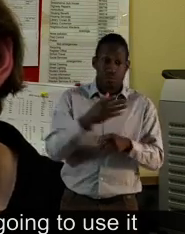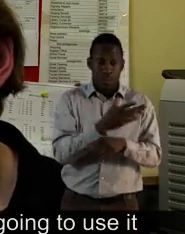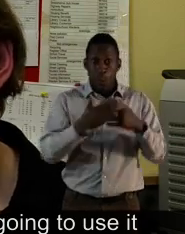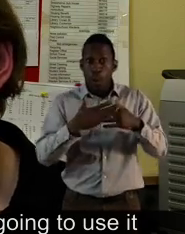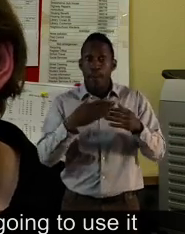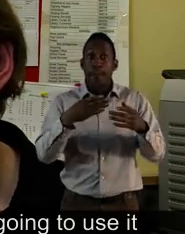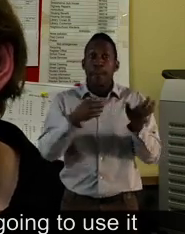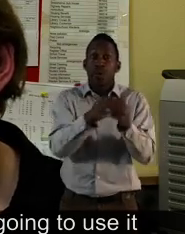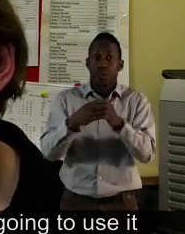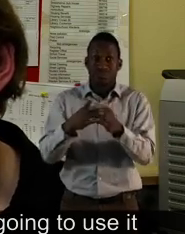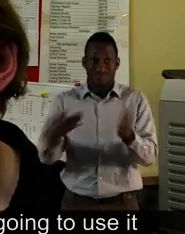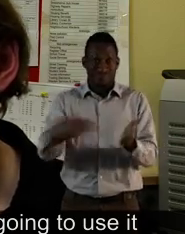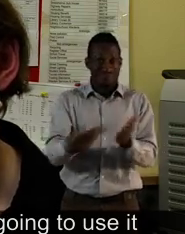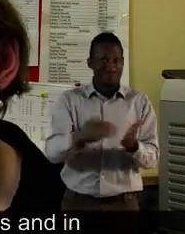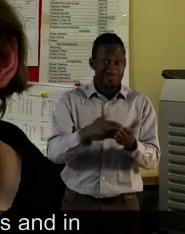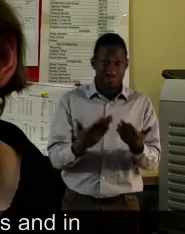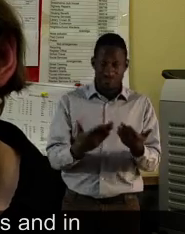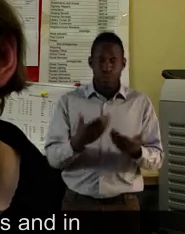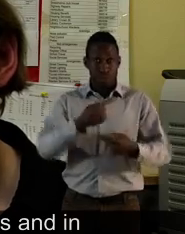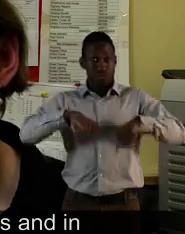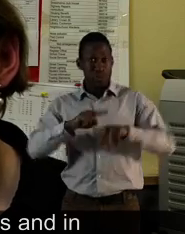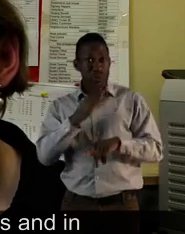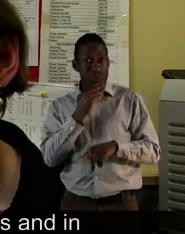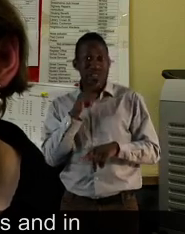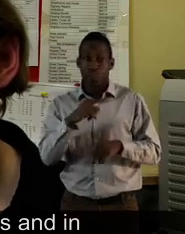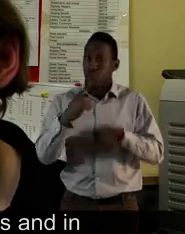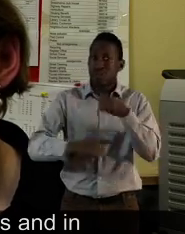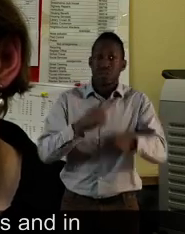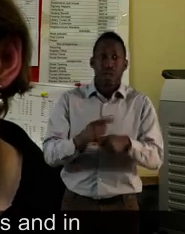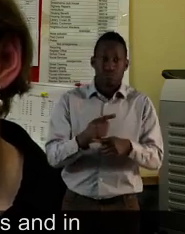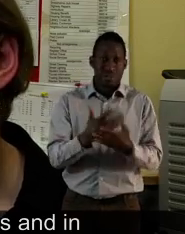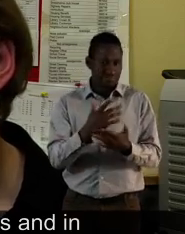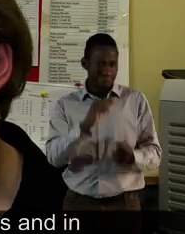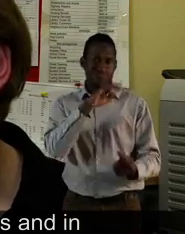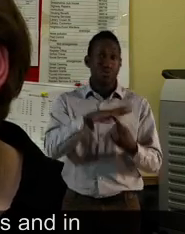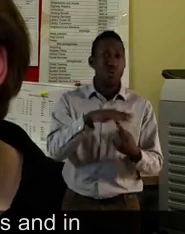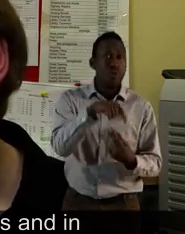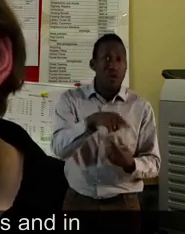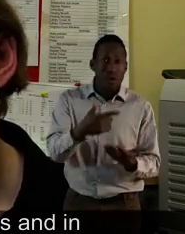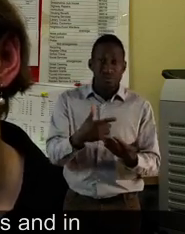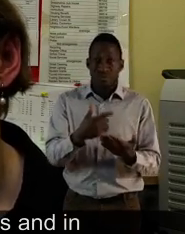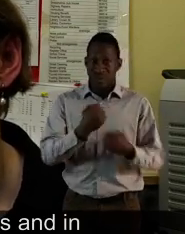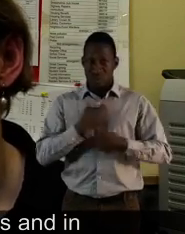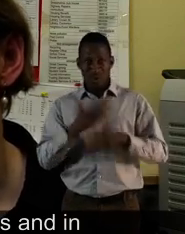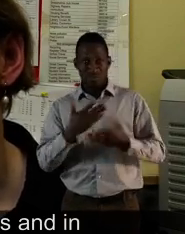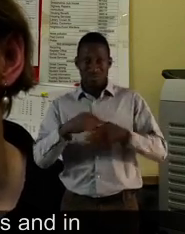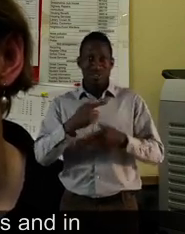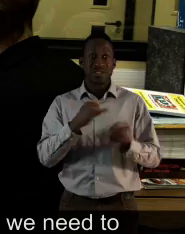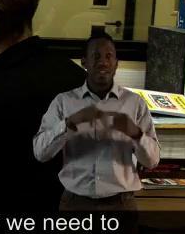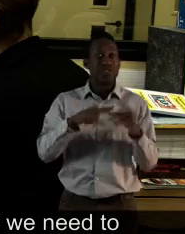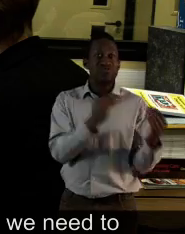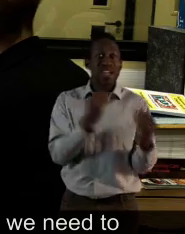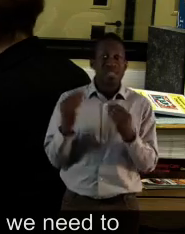core element of our work in training staff and volunteers and in training other advisors as